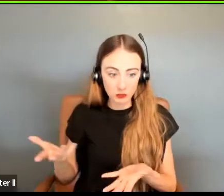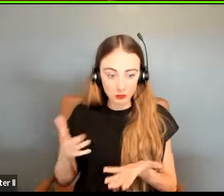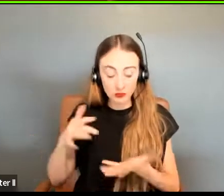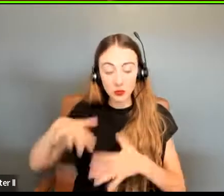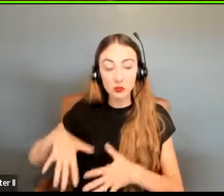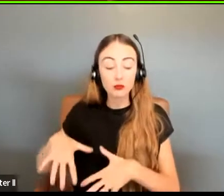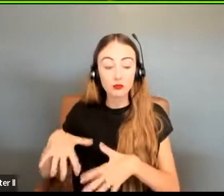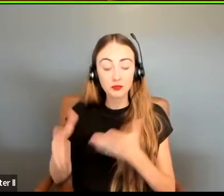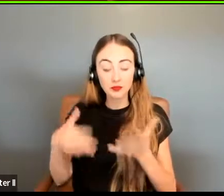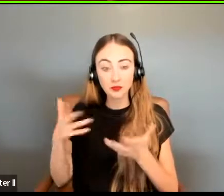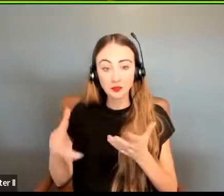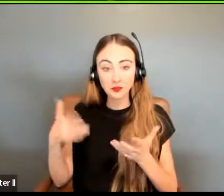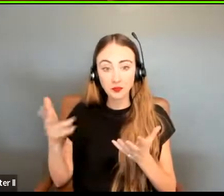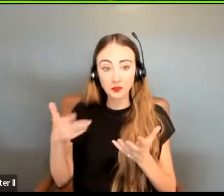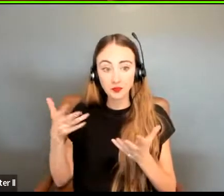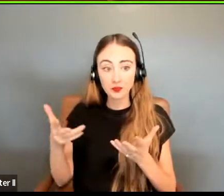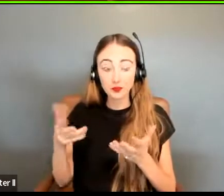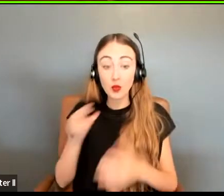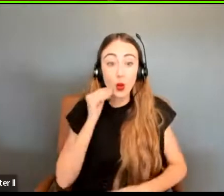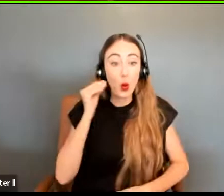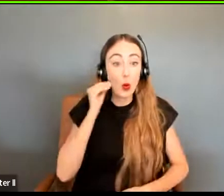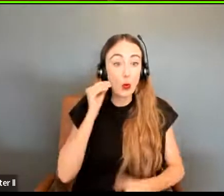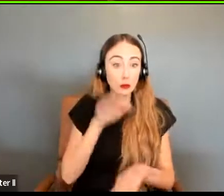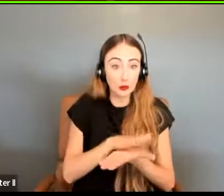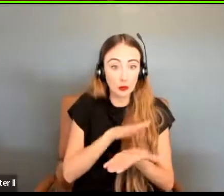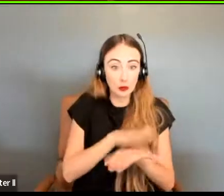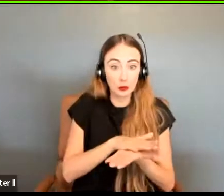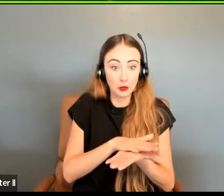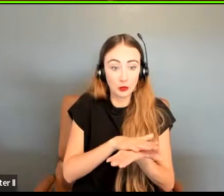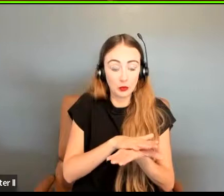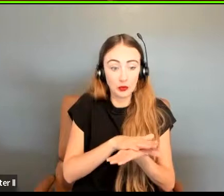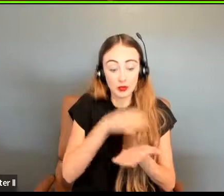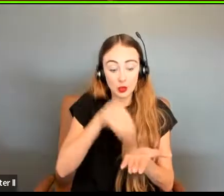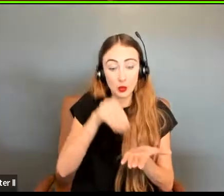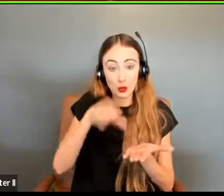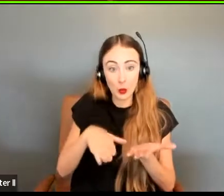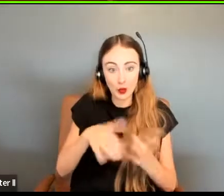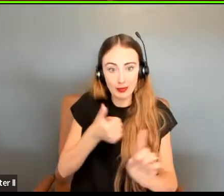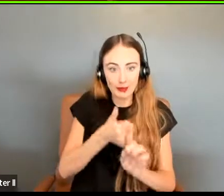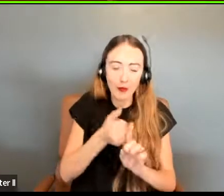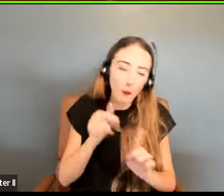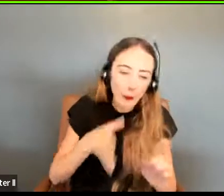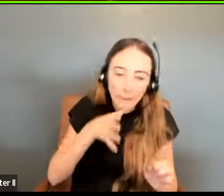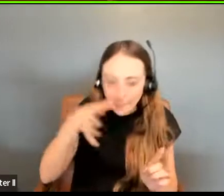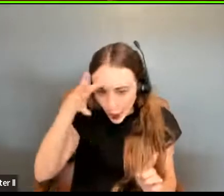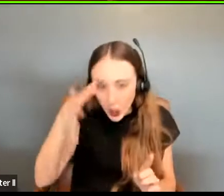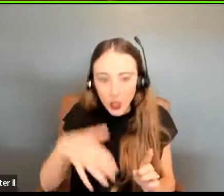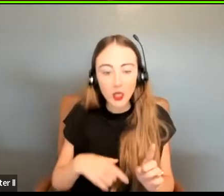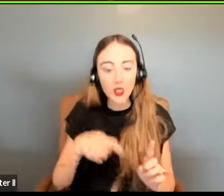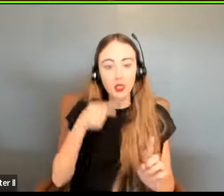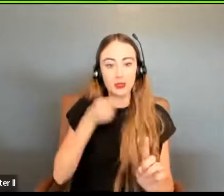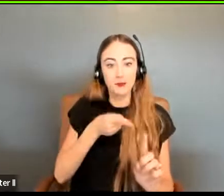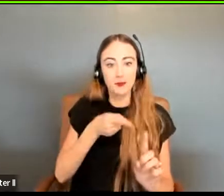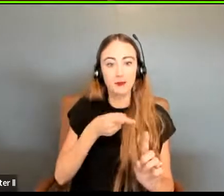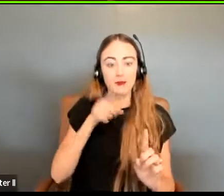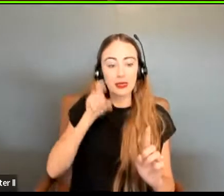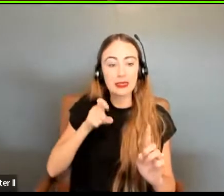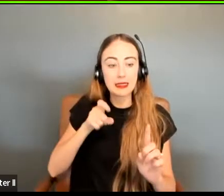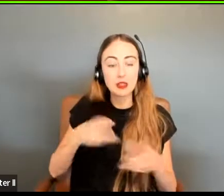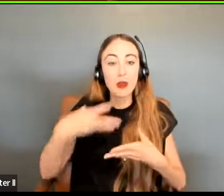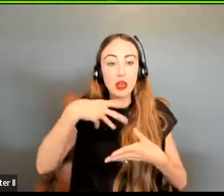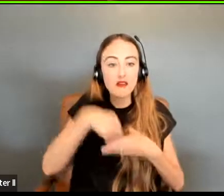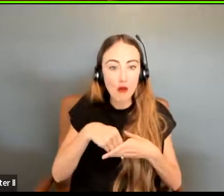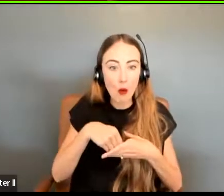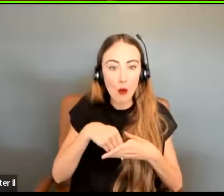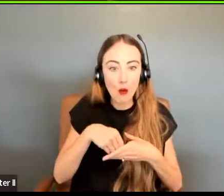to be homeschooled, the student or the parent or the student has to be enrolled